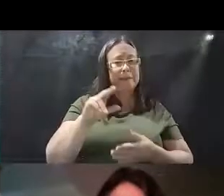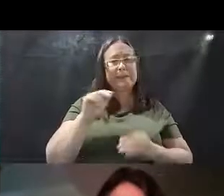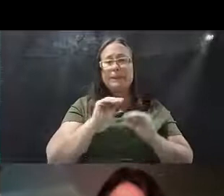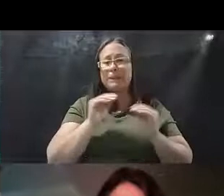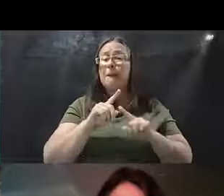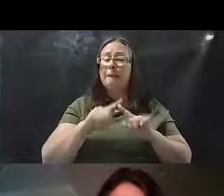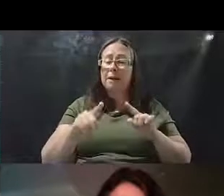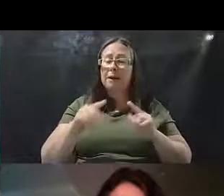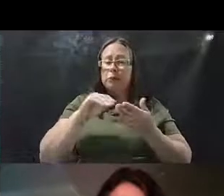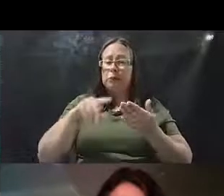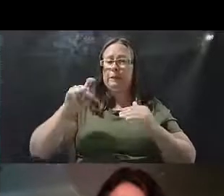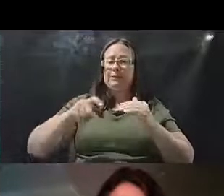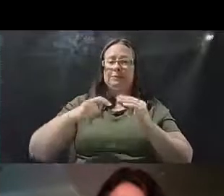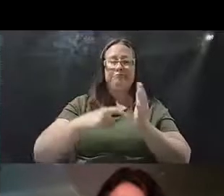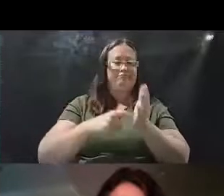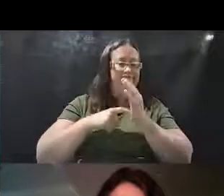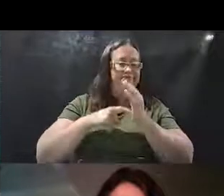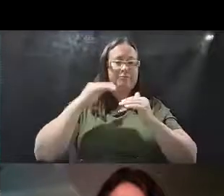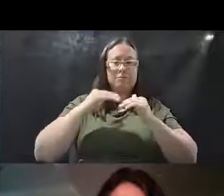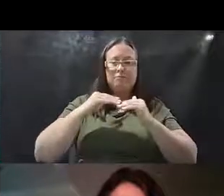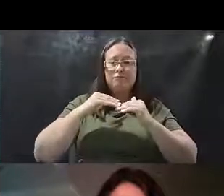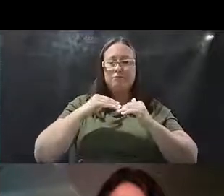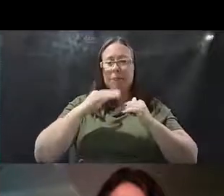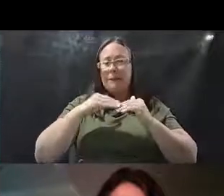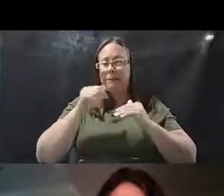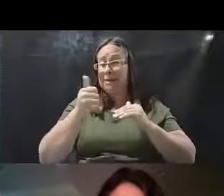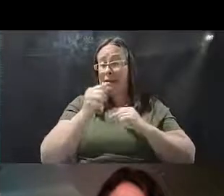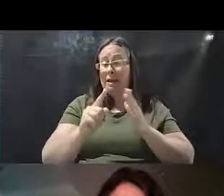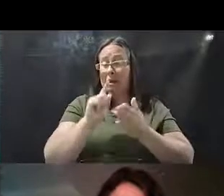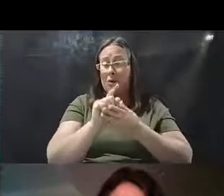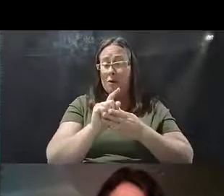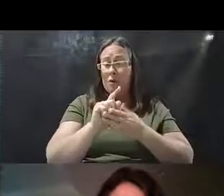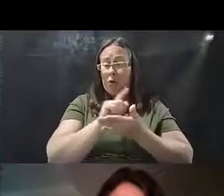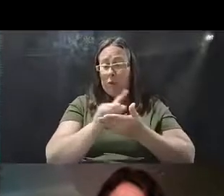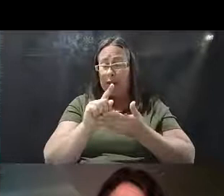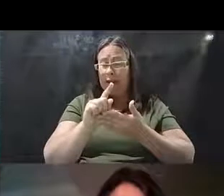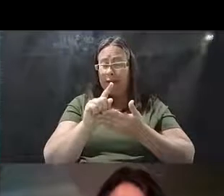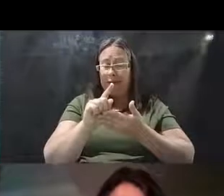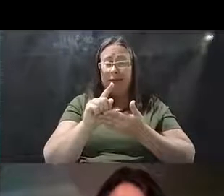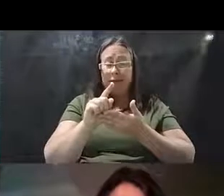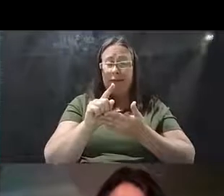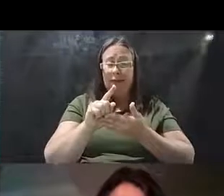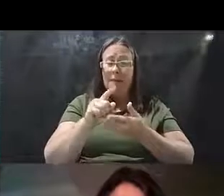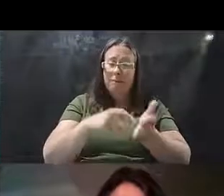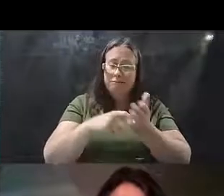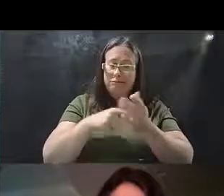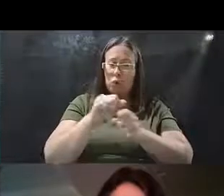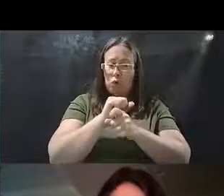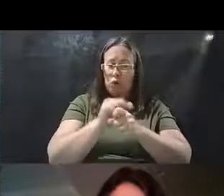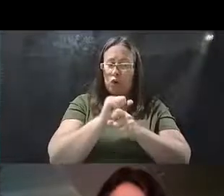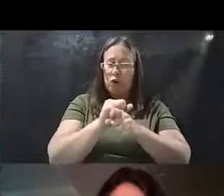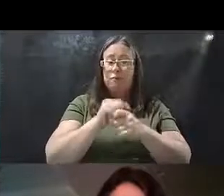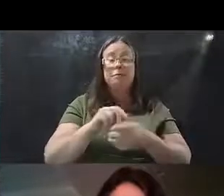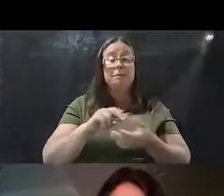10 hours a week. And to this day, Berea still does not charge tuition. So in essence, you